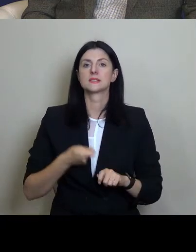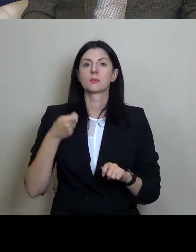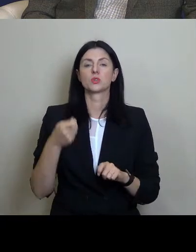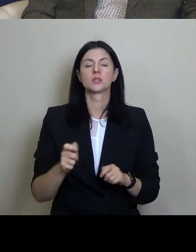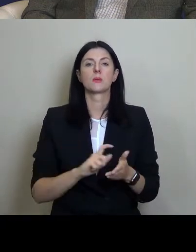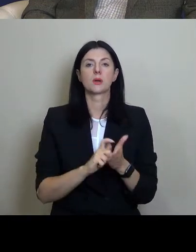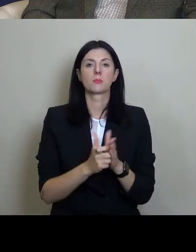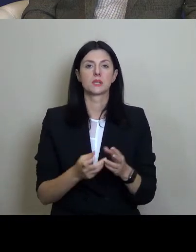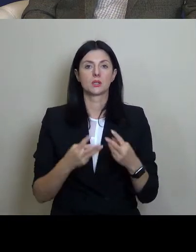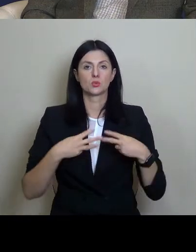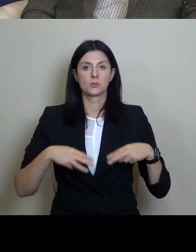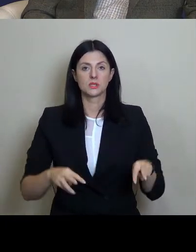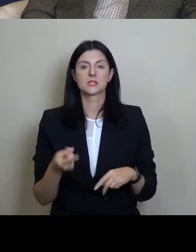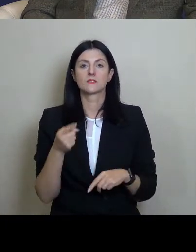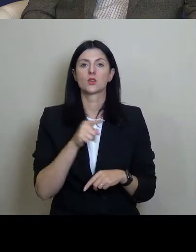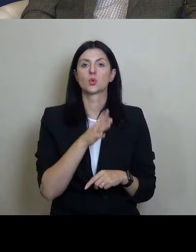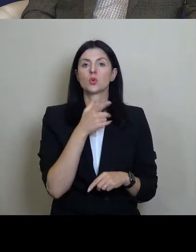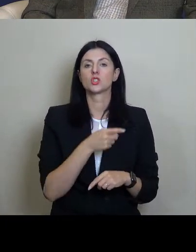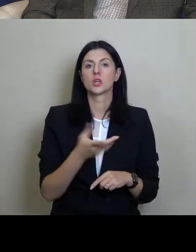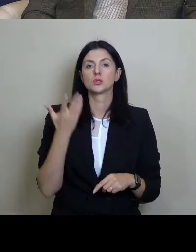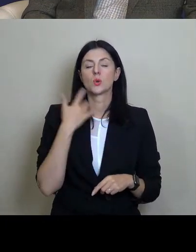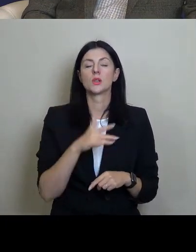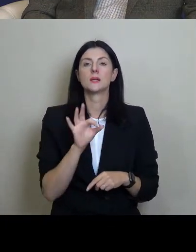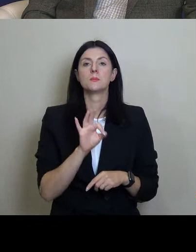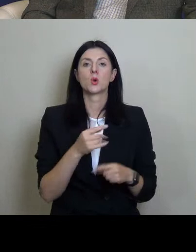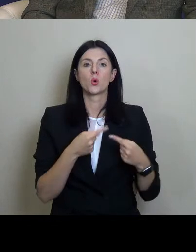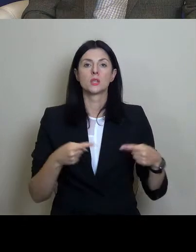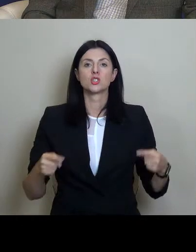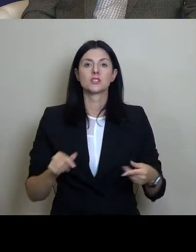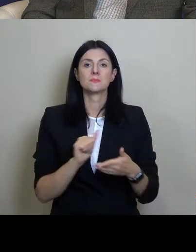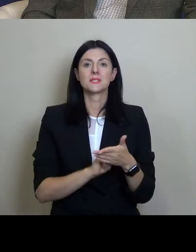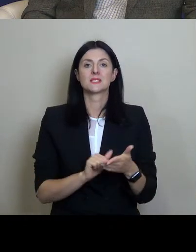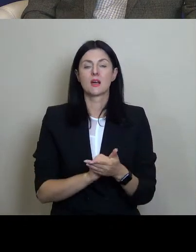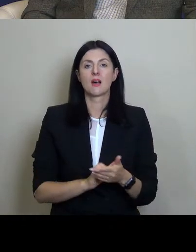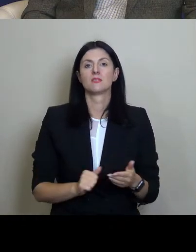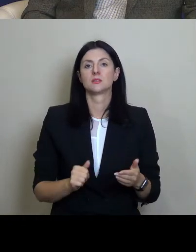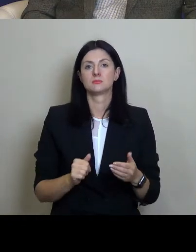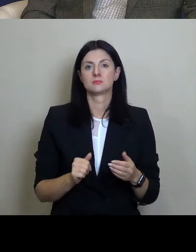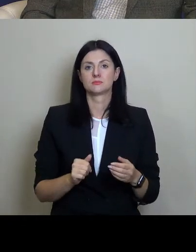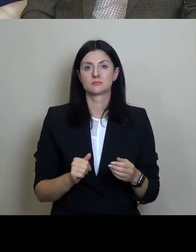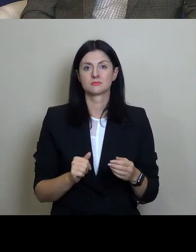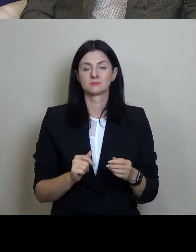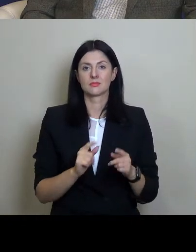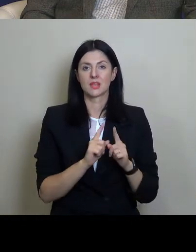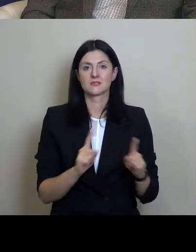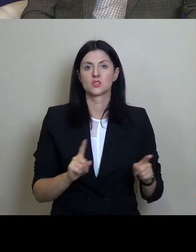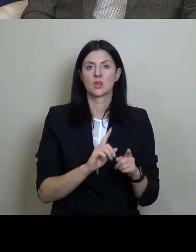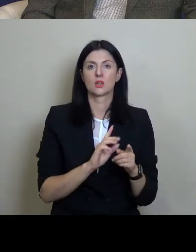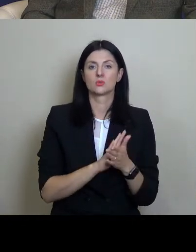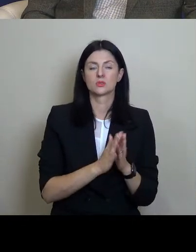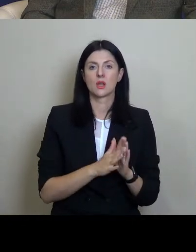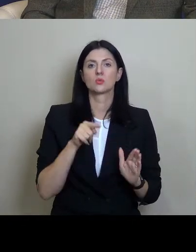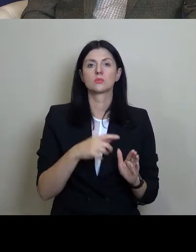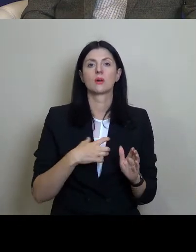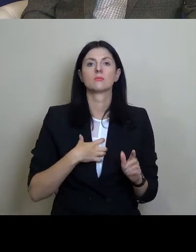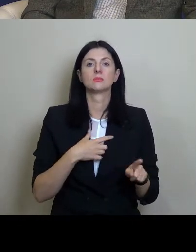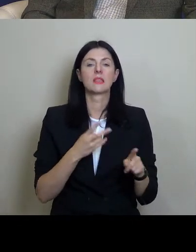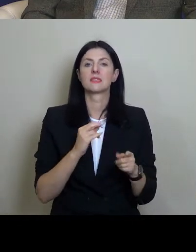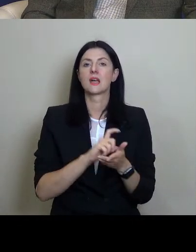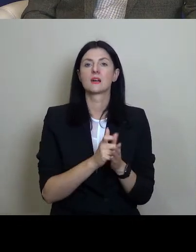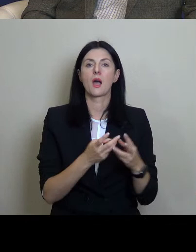introduced by the decree of the president on the submission of the cabinet of ministers.